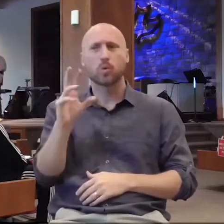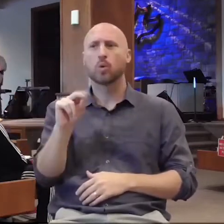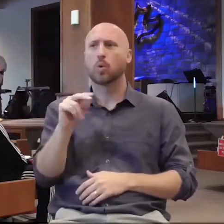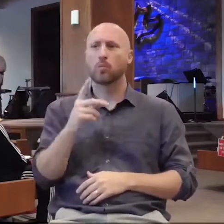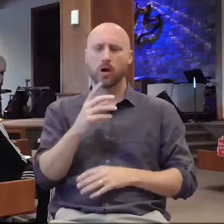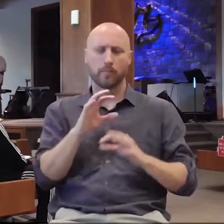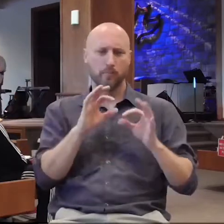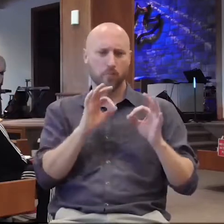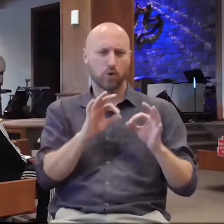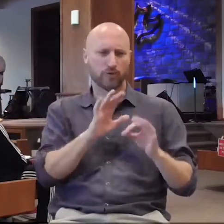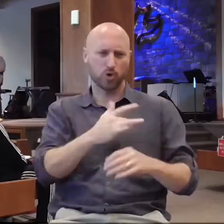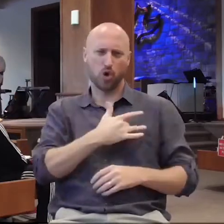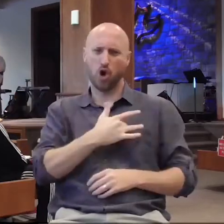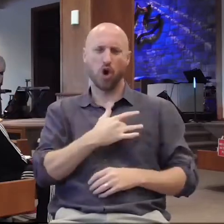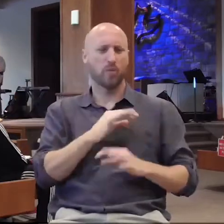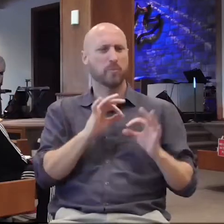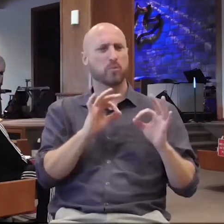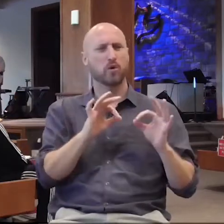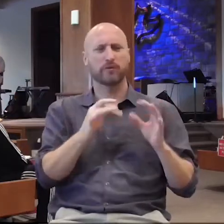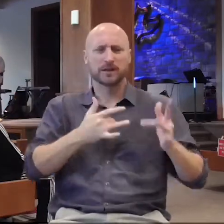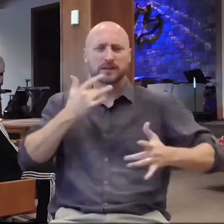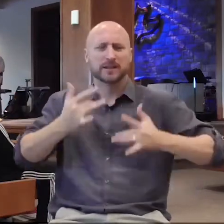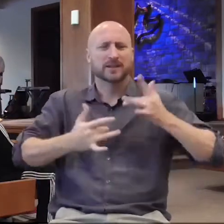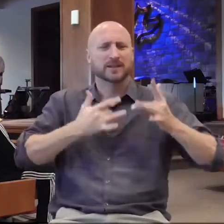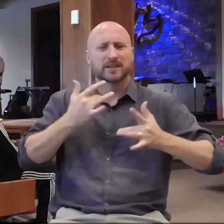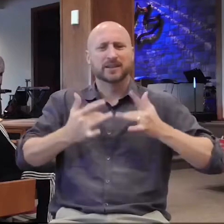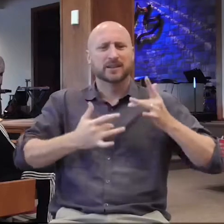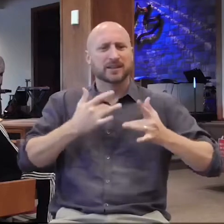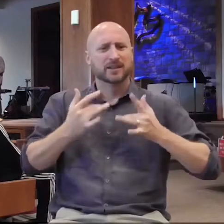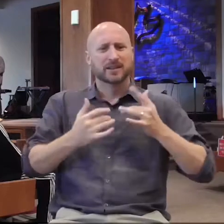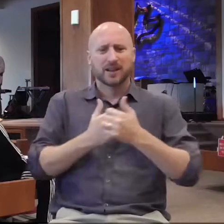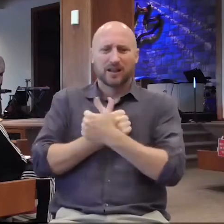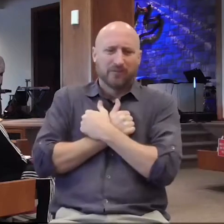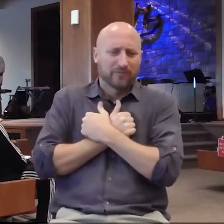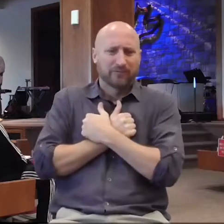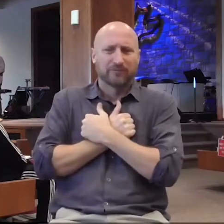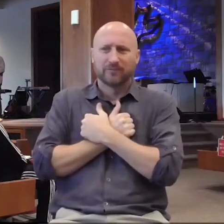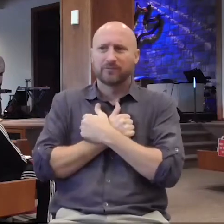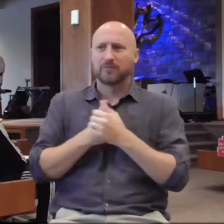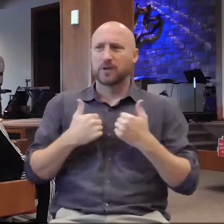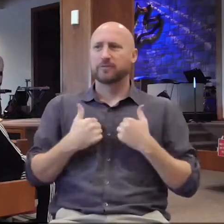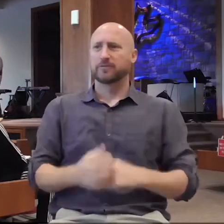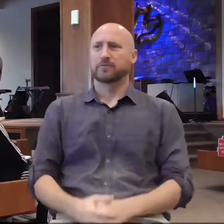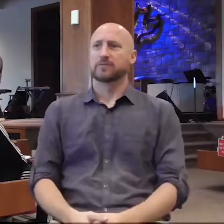relative to your heart. It was genuine love.